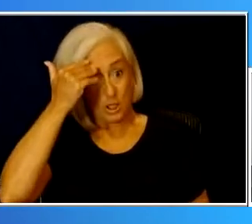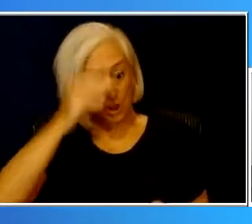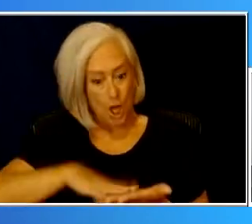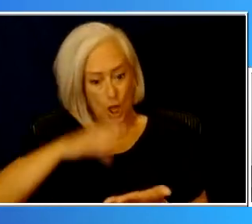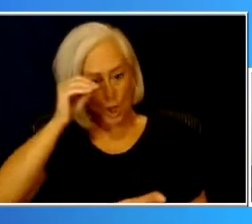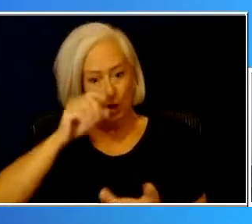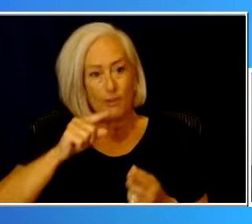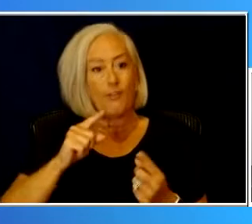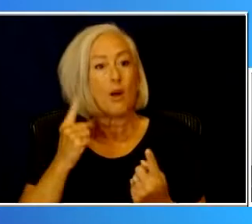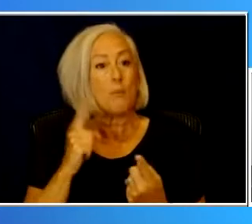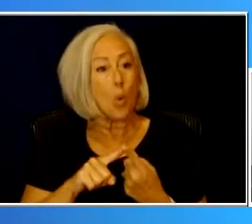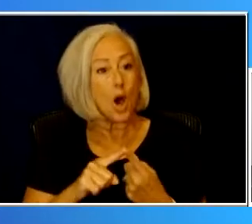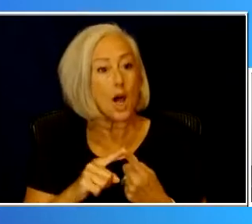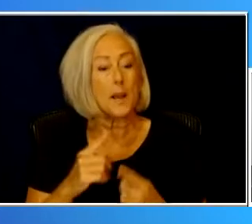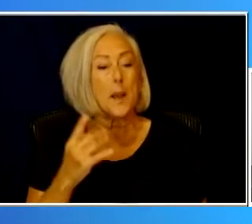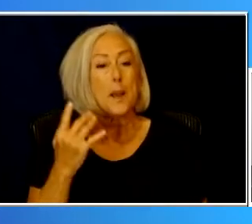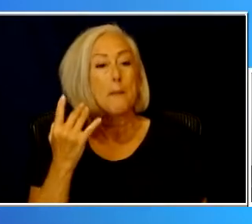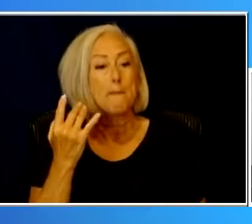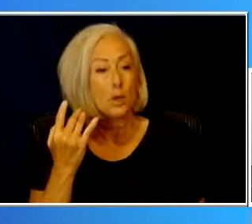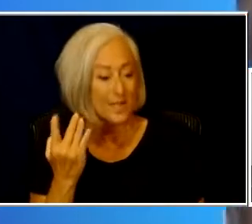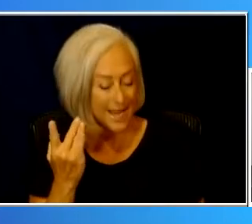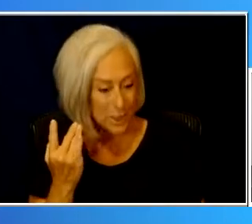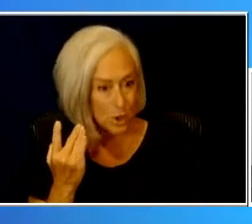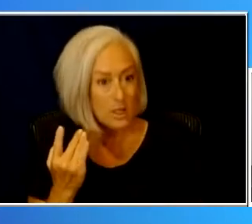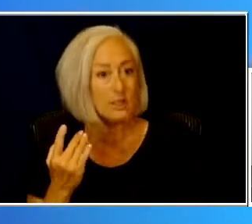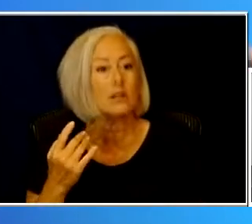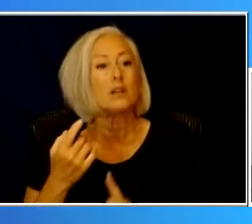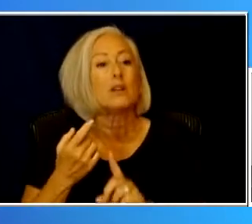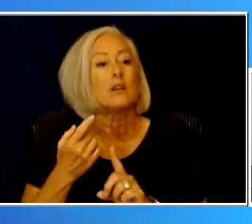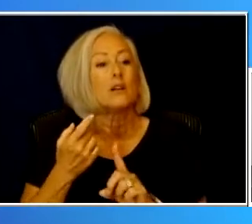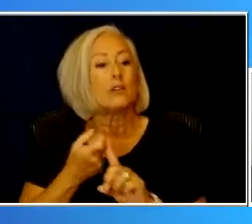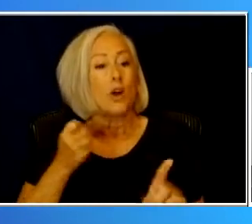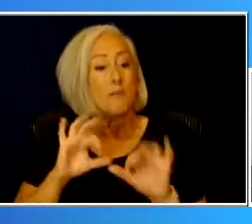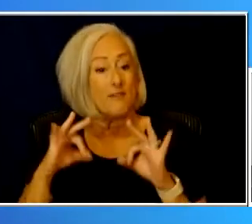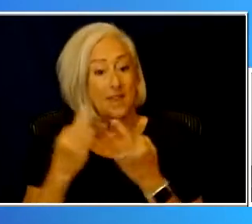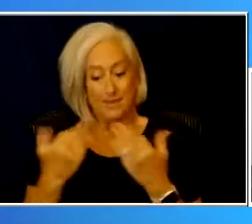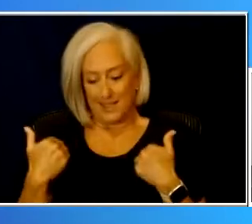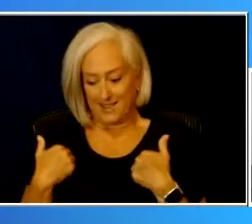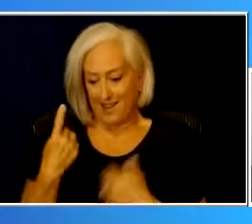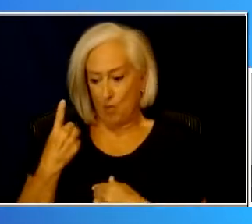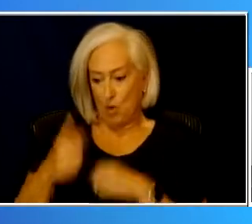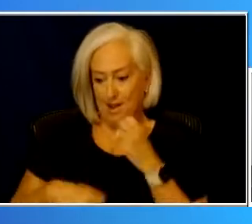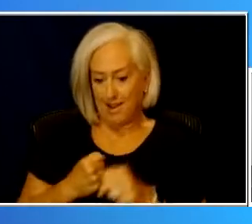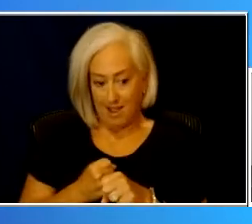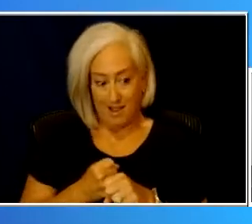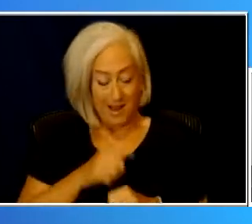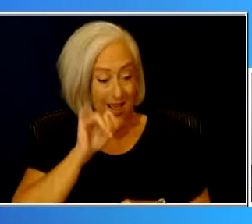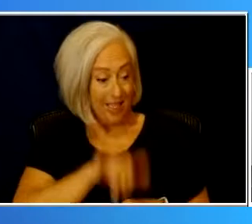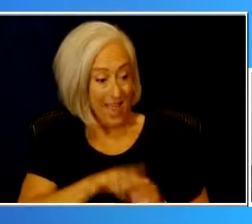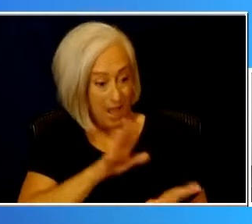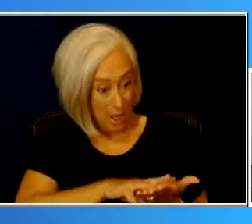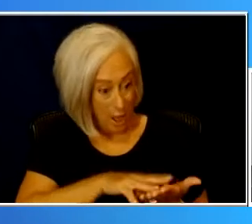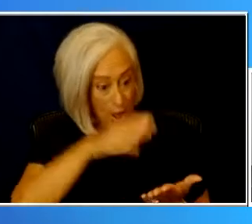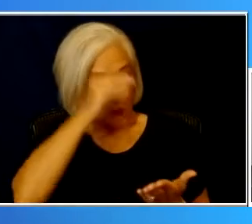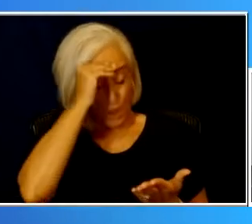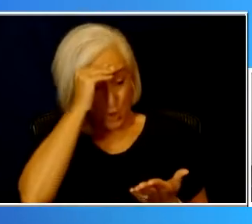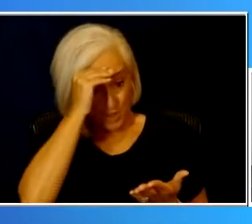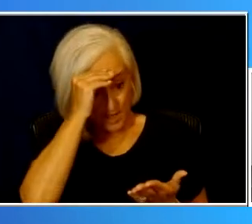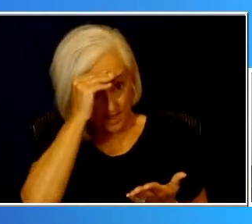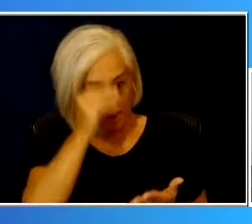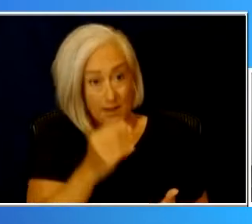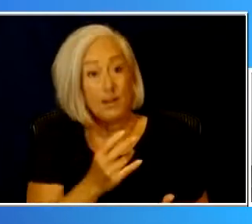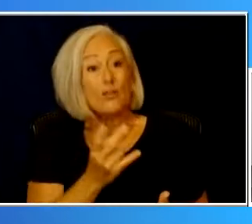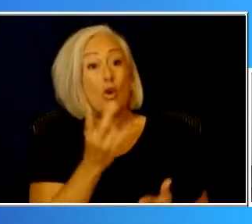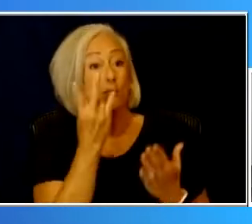in families called BRCA, and it's expanded to multiple other mutations. And in fact, Dr. Jensen, the head of our cancer center,